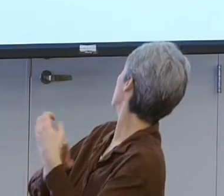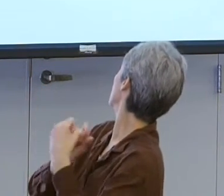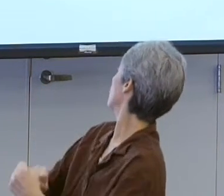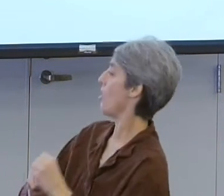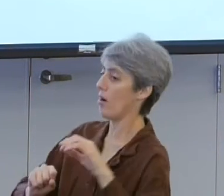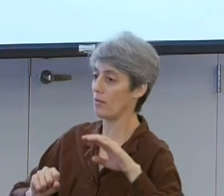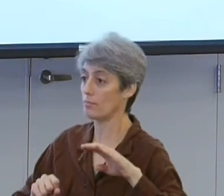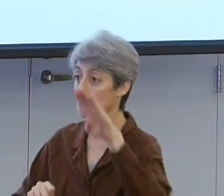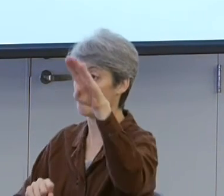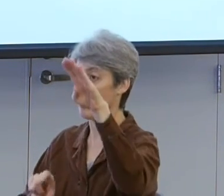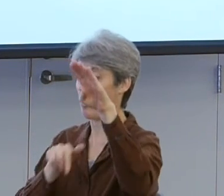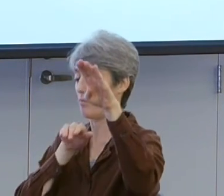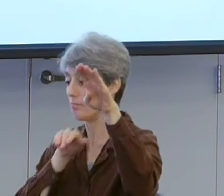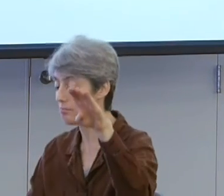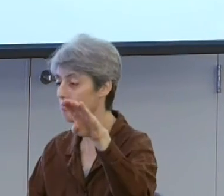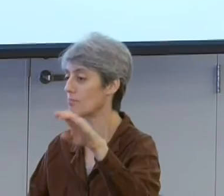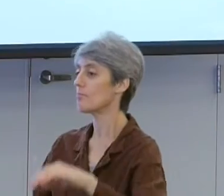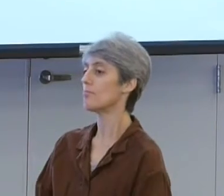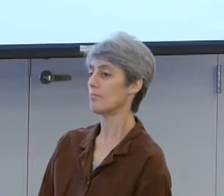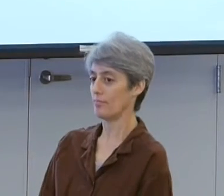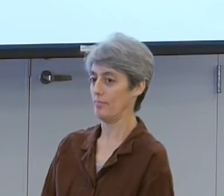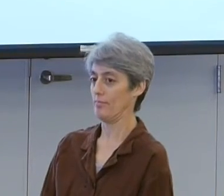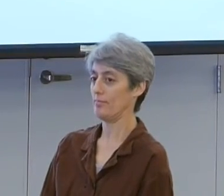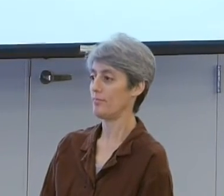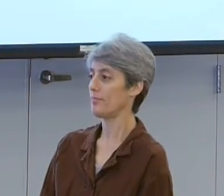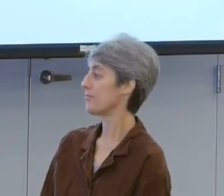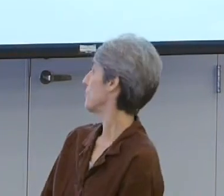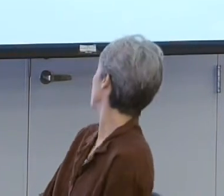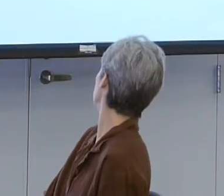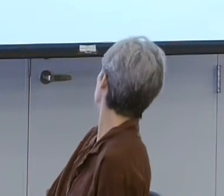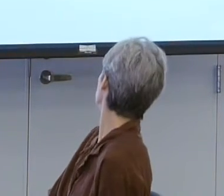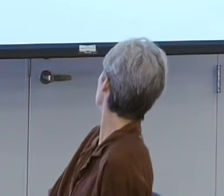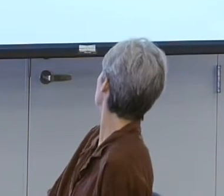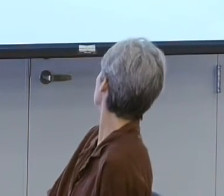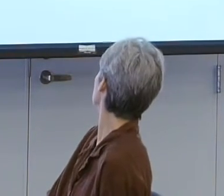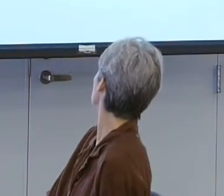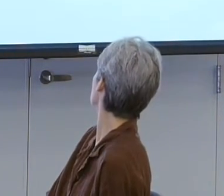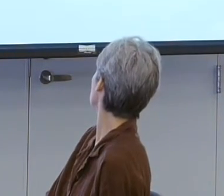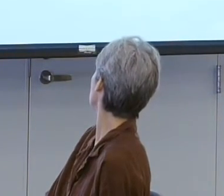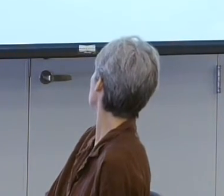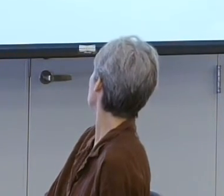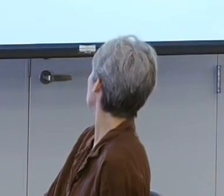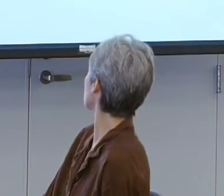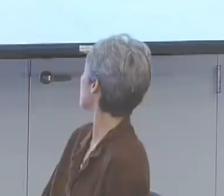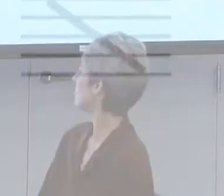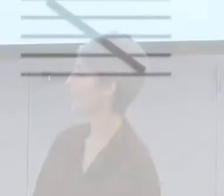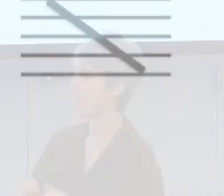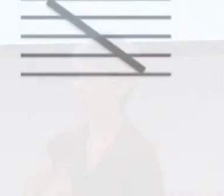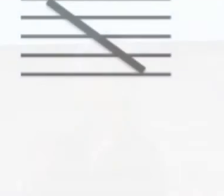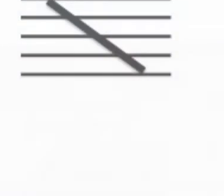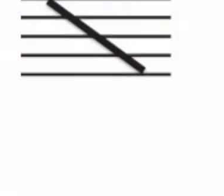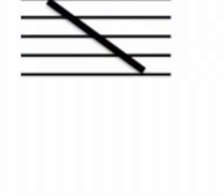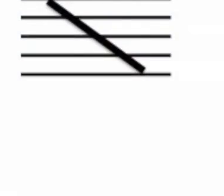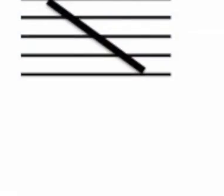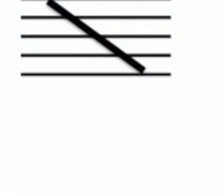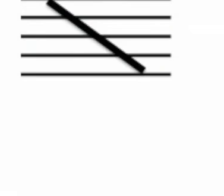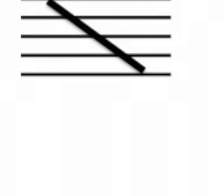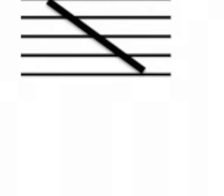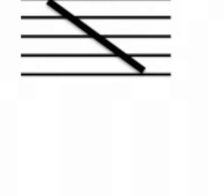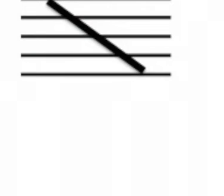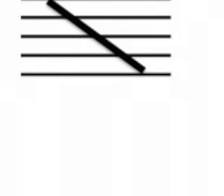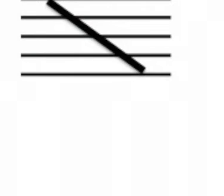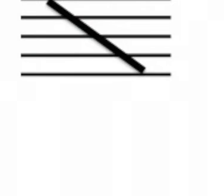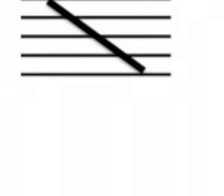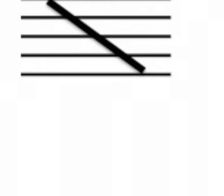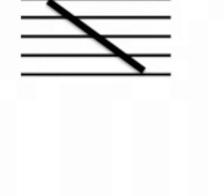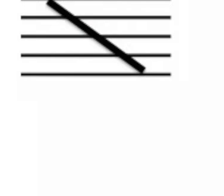of them is strongly falling. And so to code the change in pitch for monosyllabic words, it's